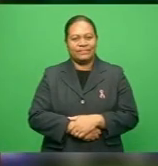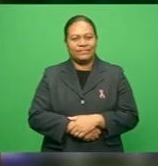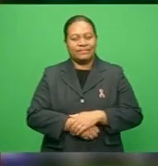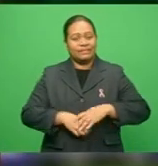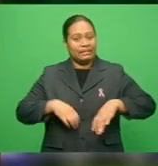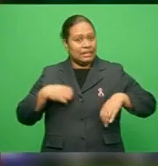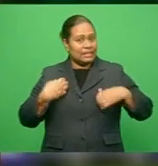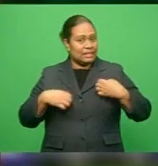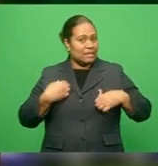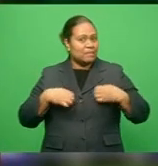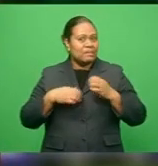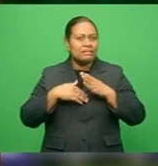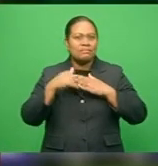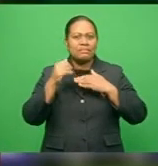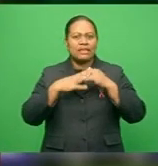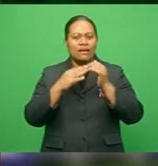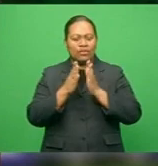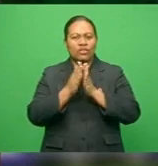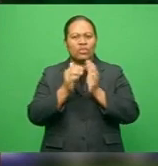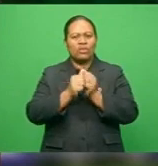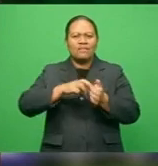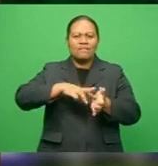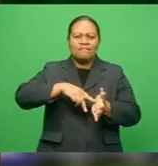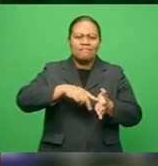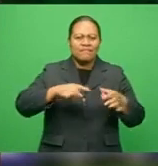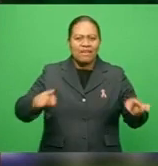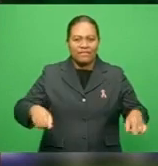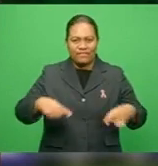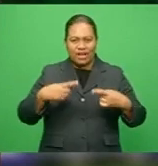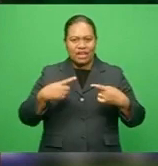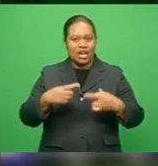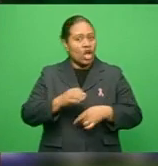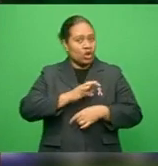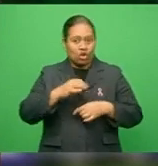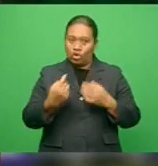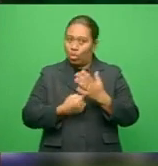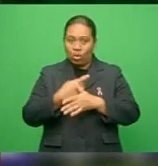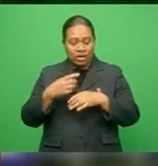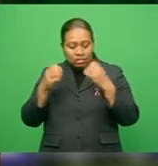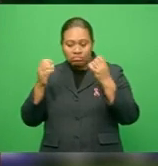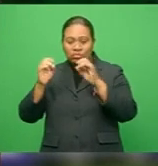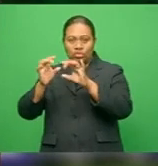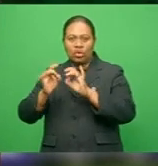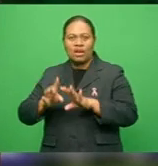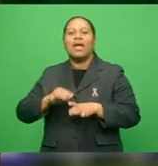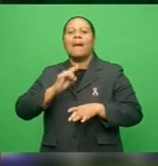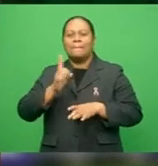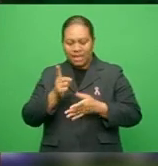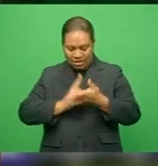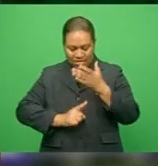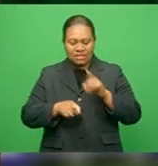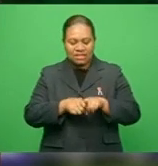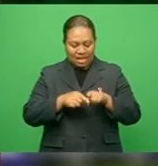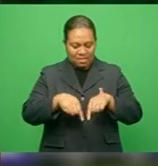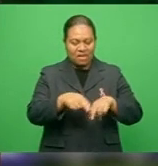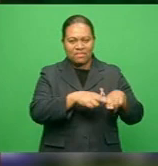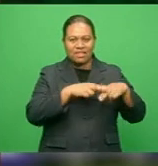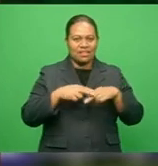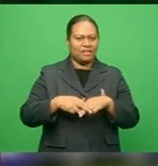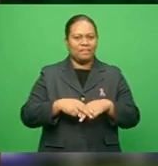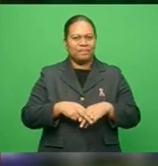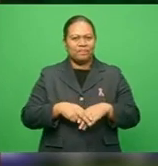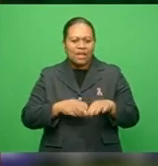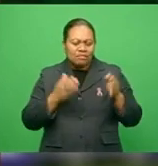Hype is building for this weekend's NRL Grand Final, not just in Australia, but here at home as well. Particularly for a